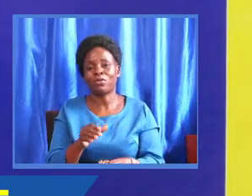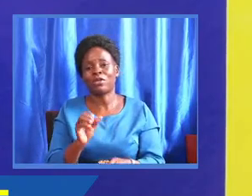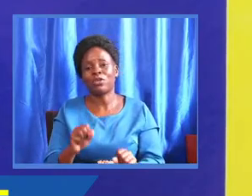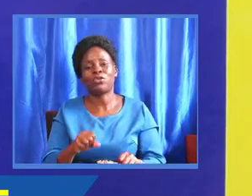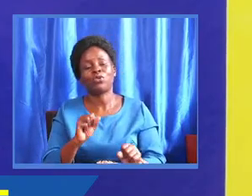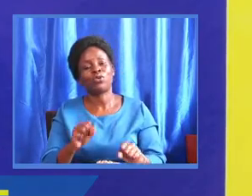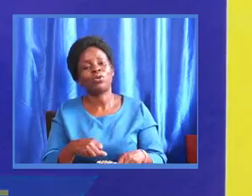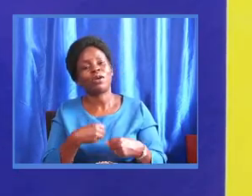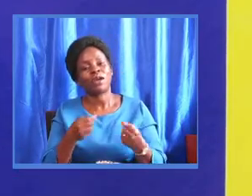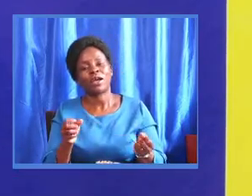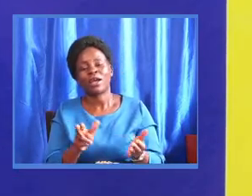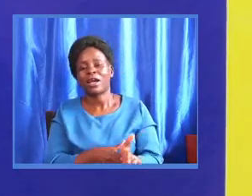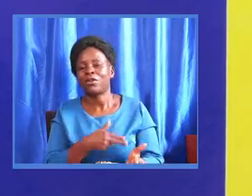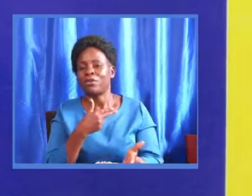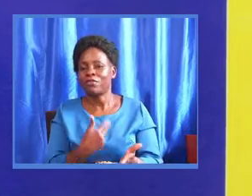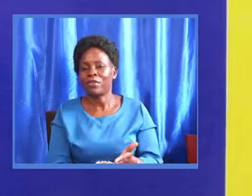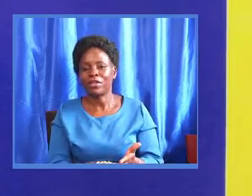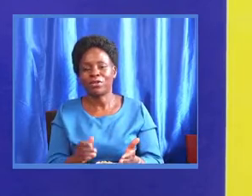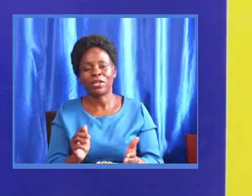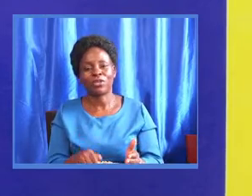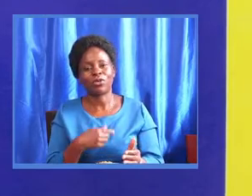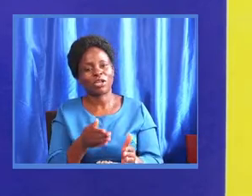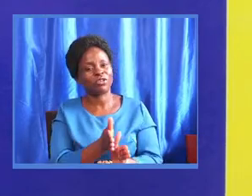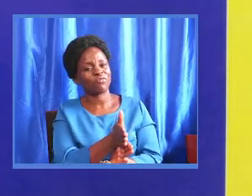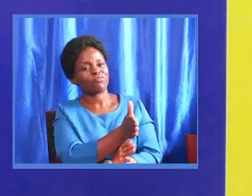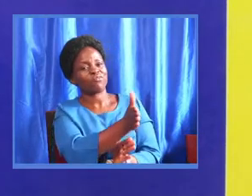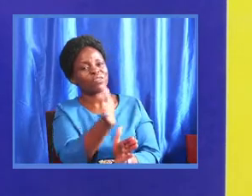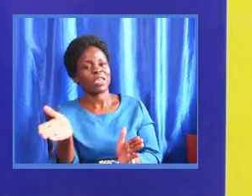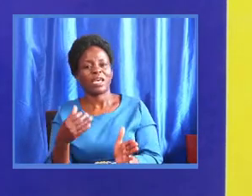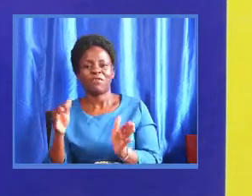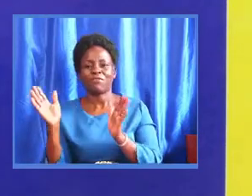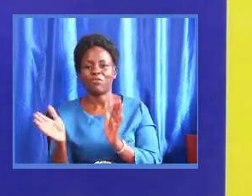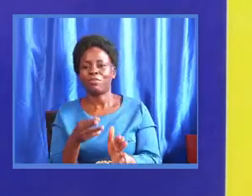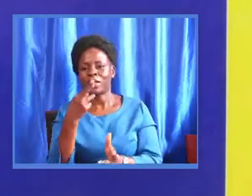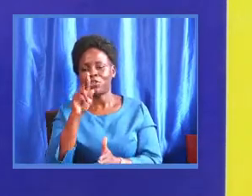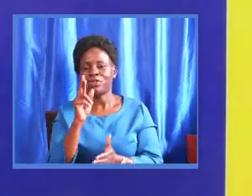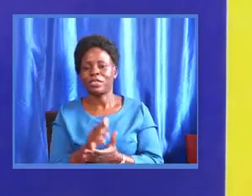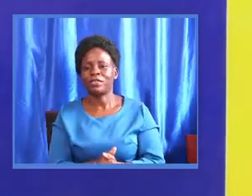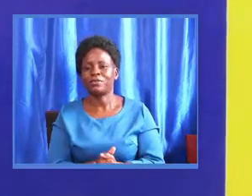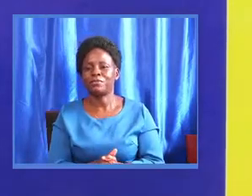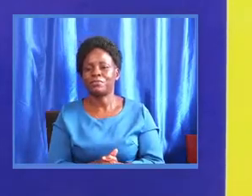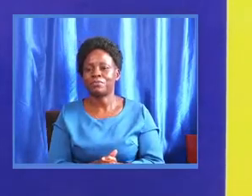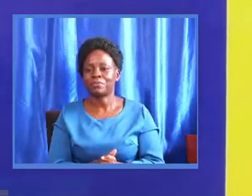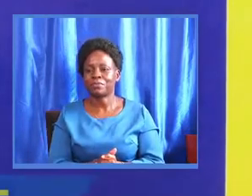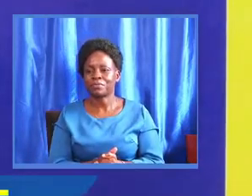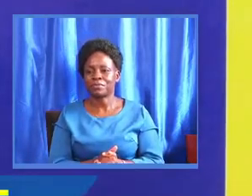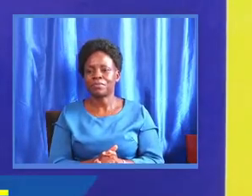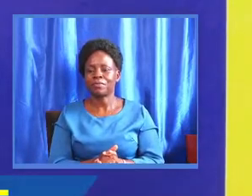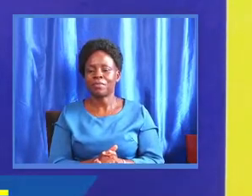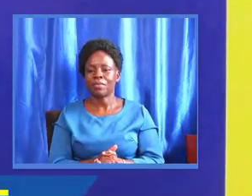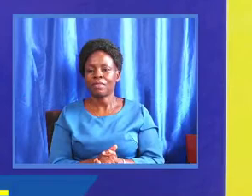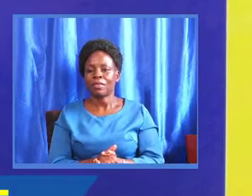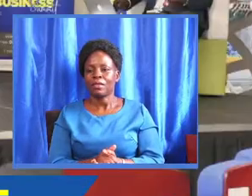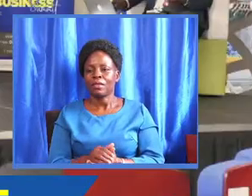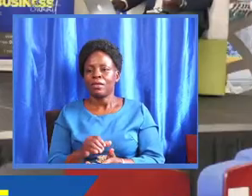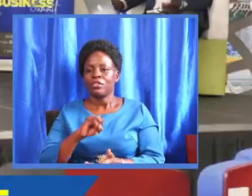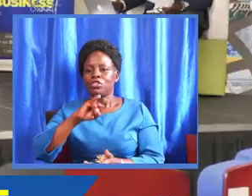fail. But you cannot go wrong if you plan it right. Thanks so much. Judy, let me not